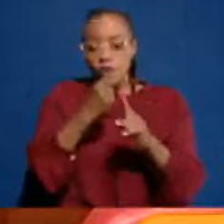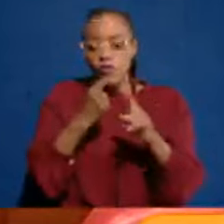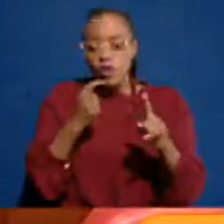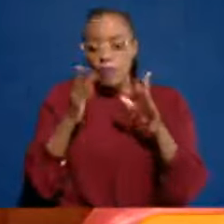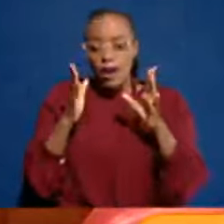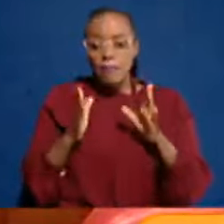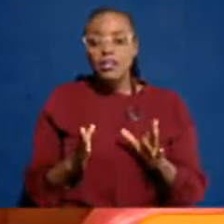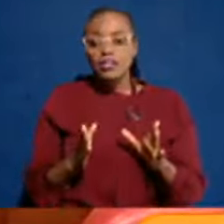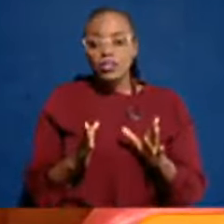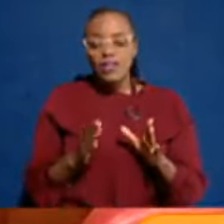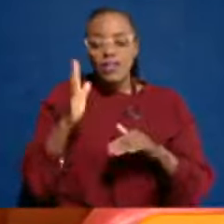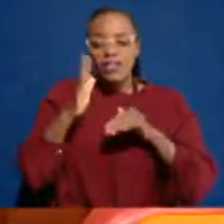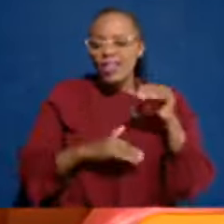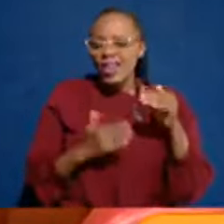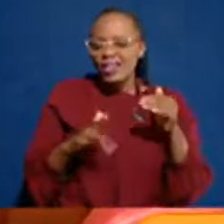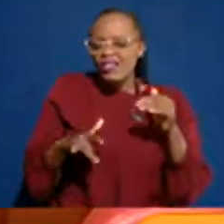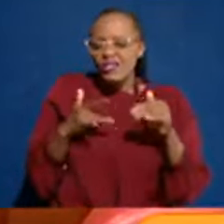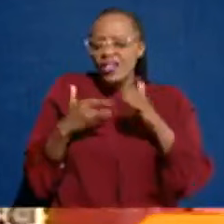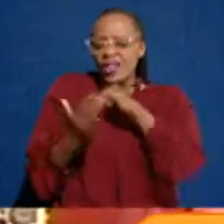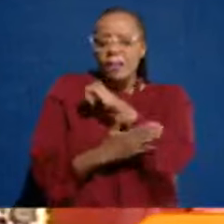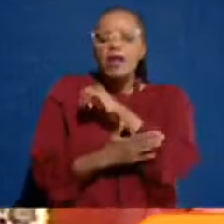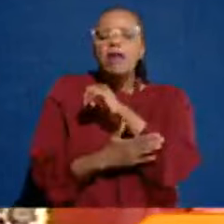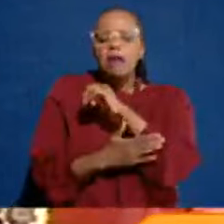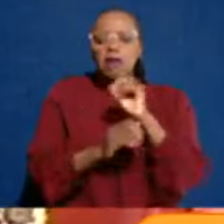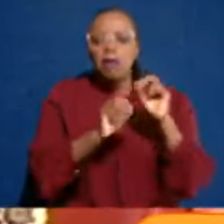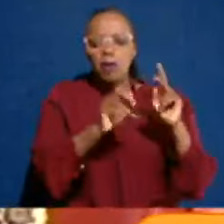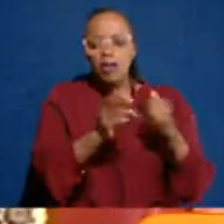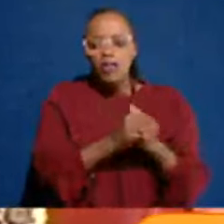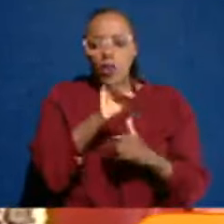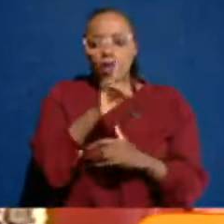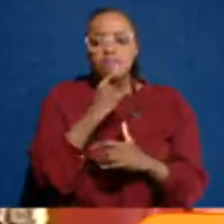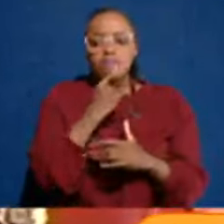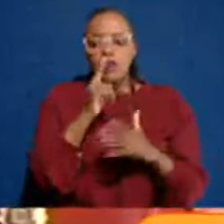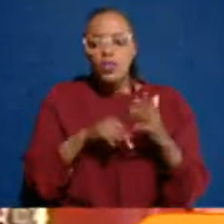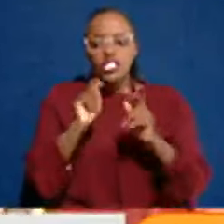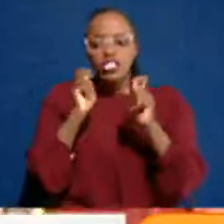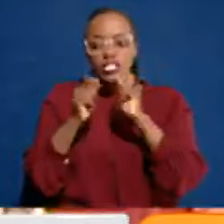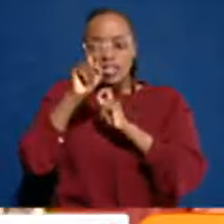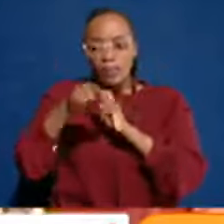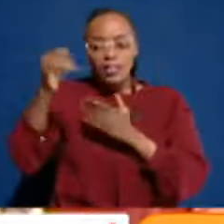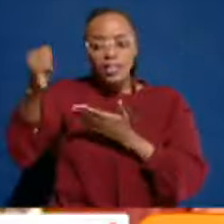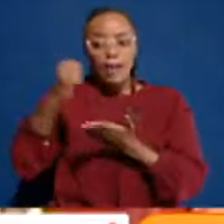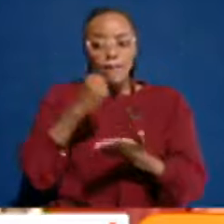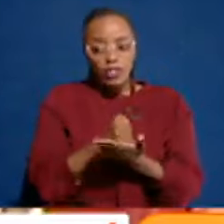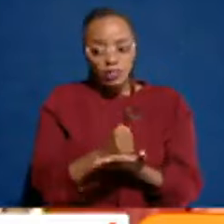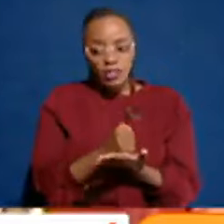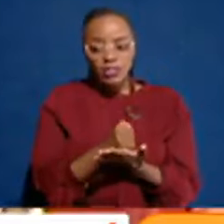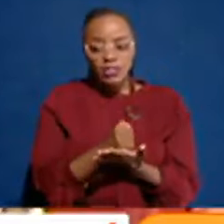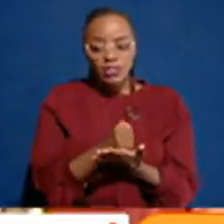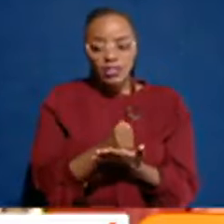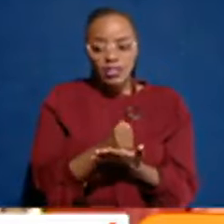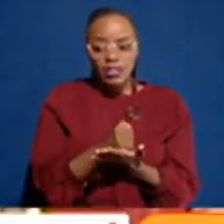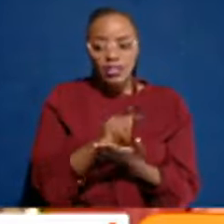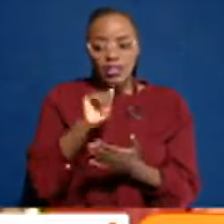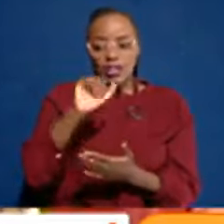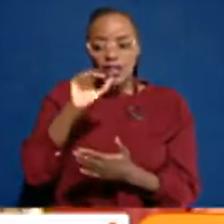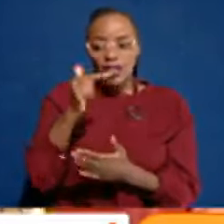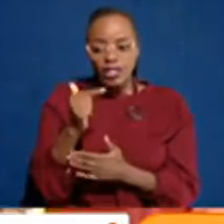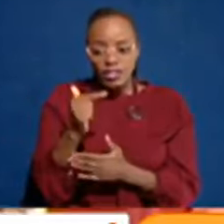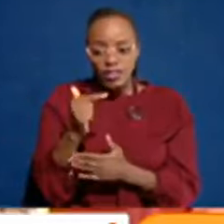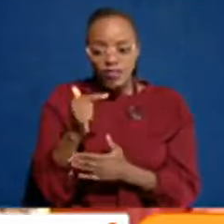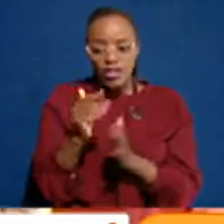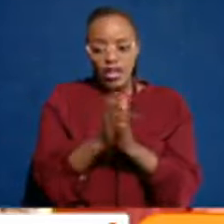person instead of actually feeling bad that, okay. One thing I'll say, we have to change the Appointments Act